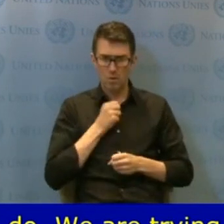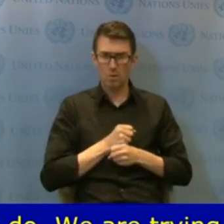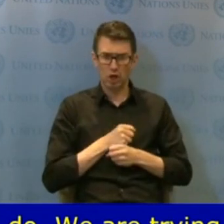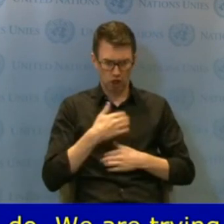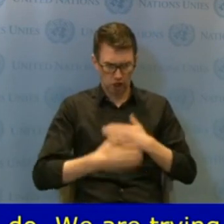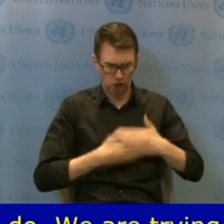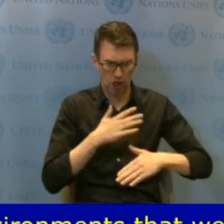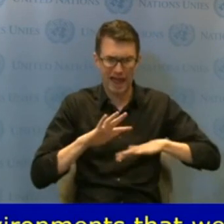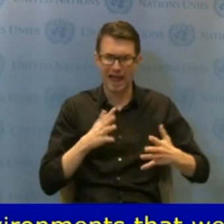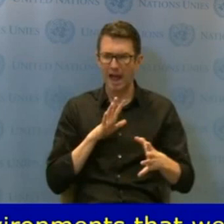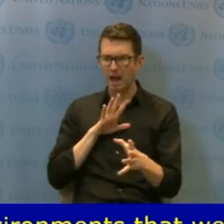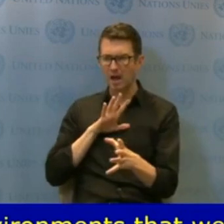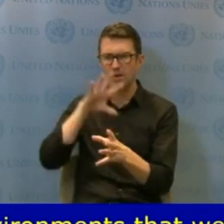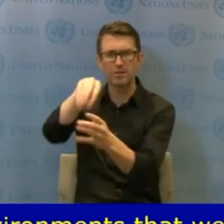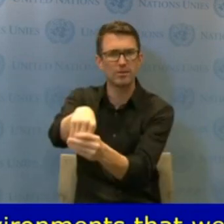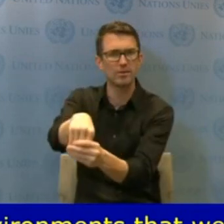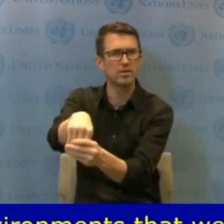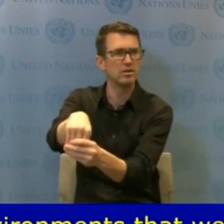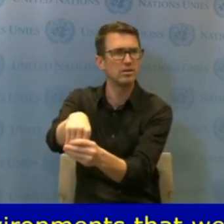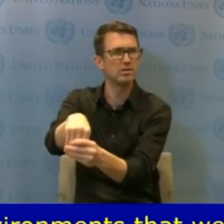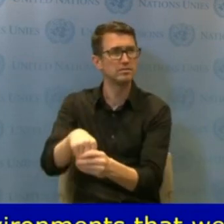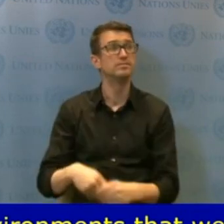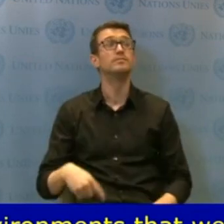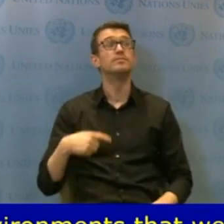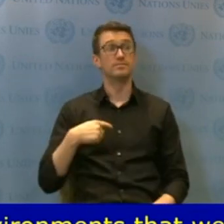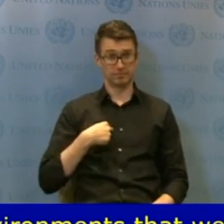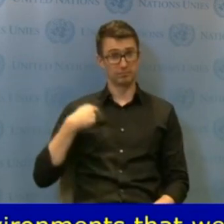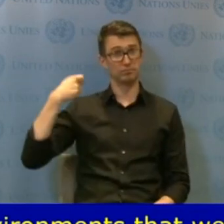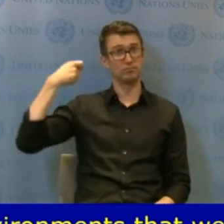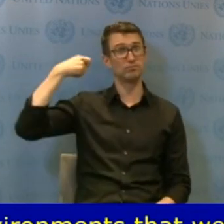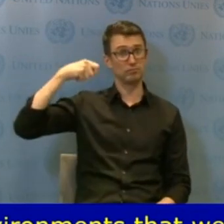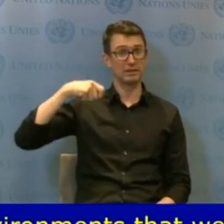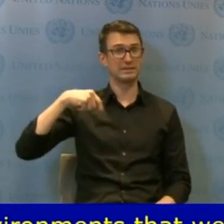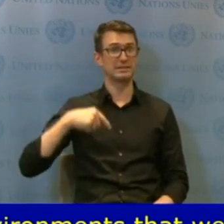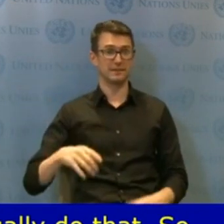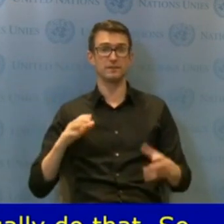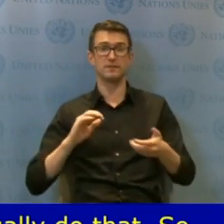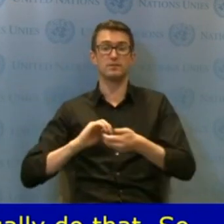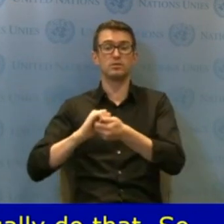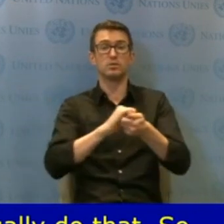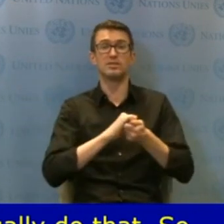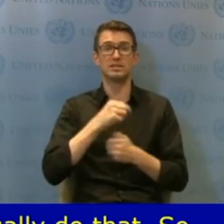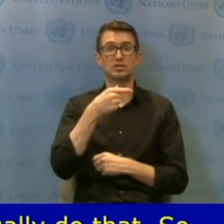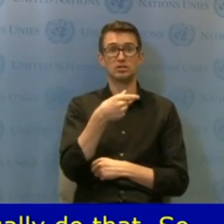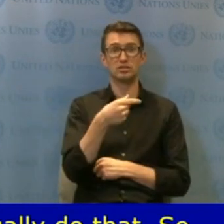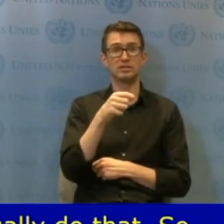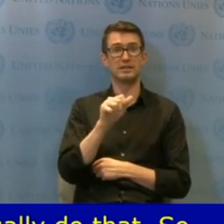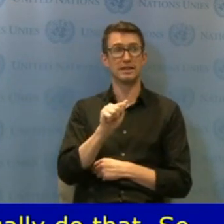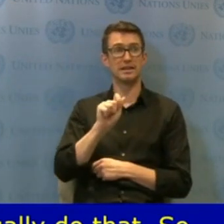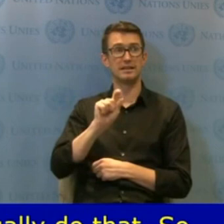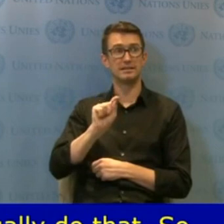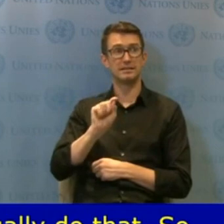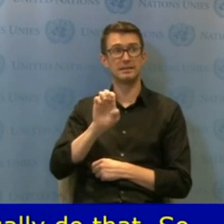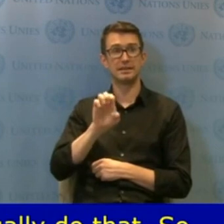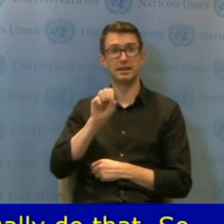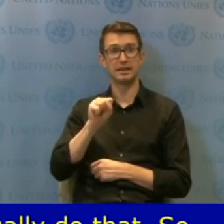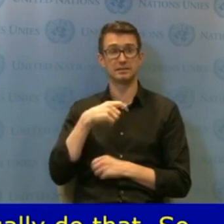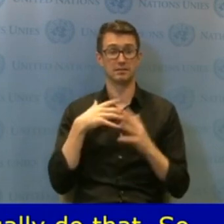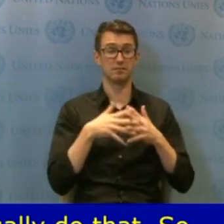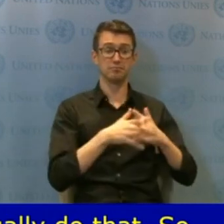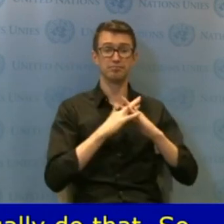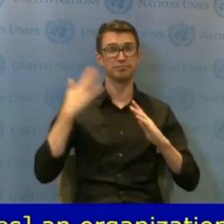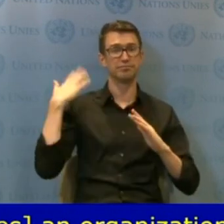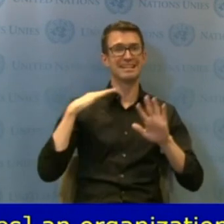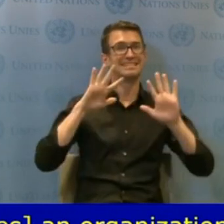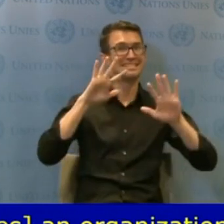an organization that was founded 10 years ago in conjunction with the UN Convention, is to help